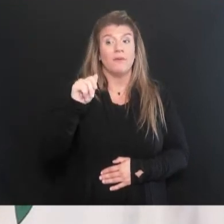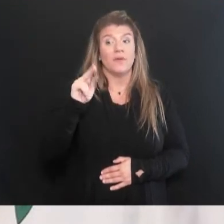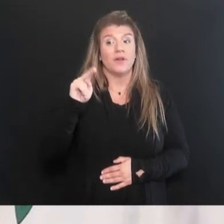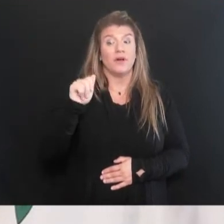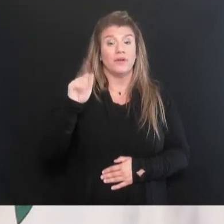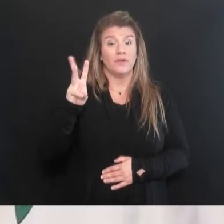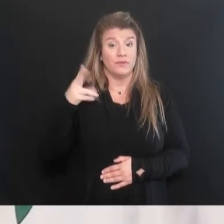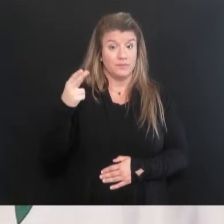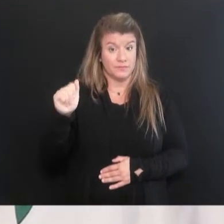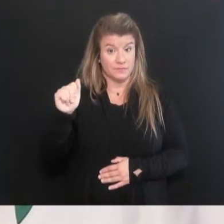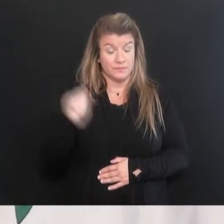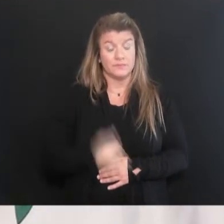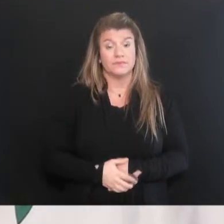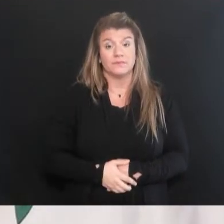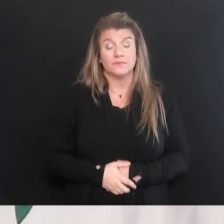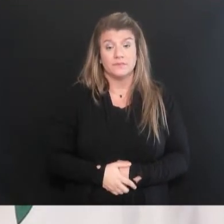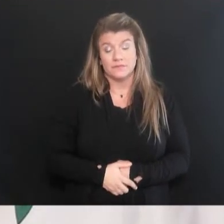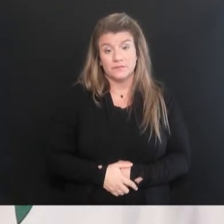County.